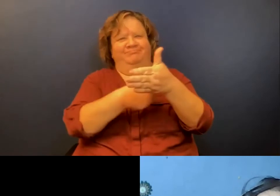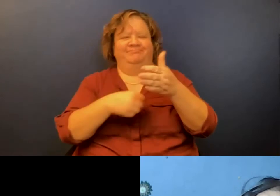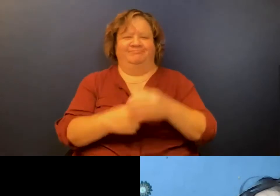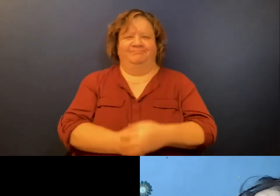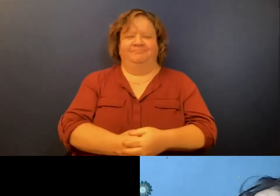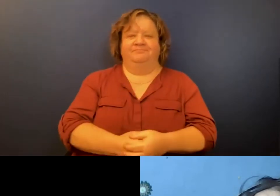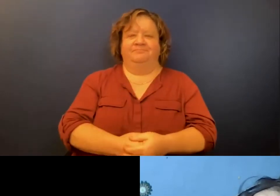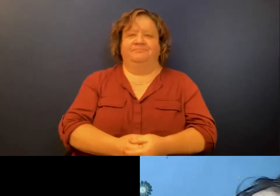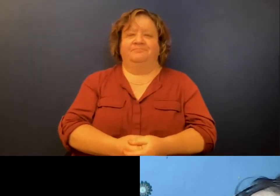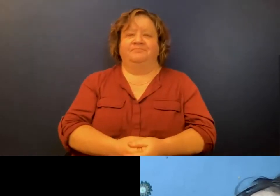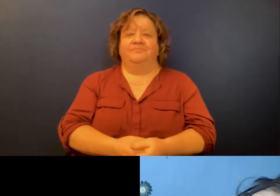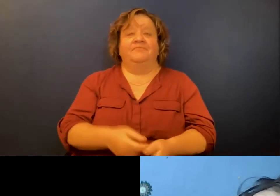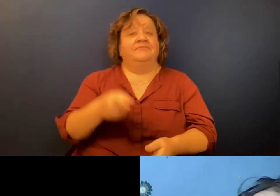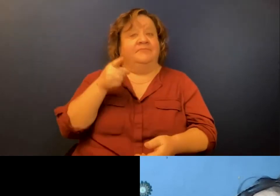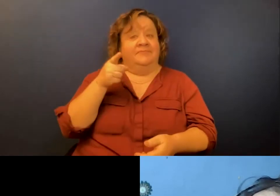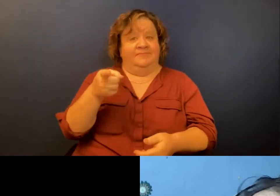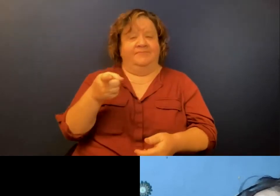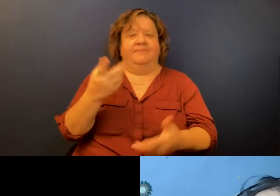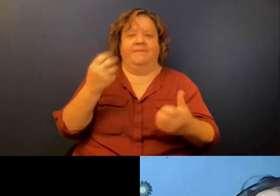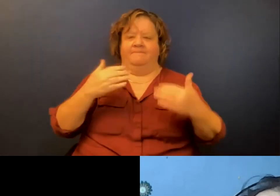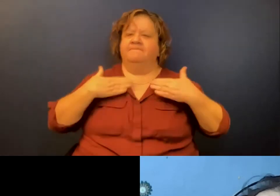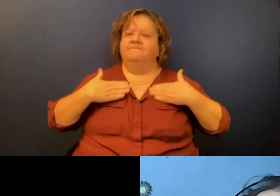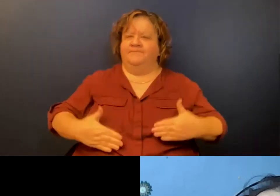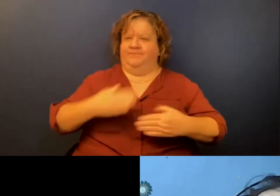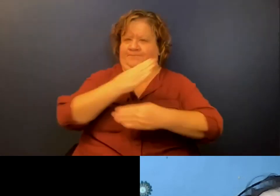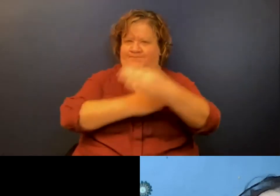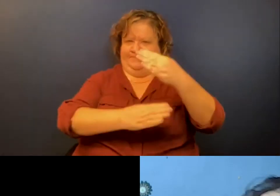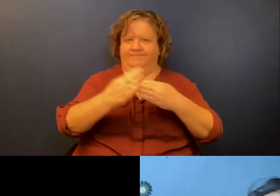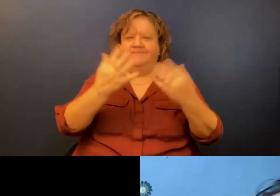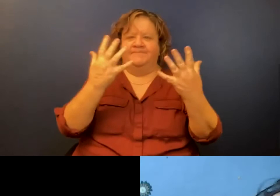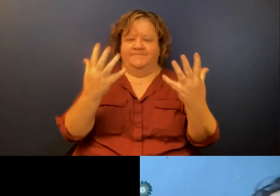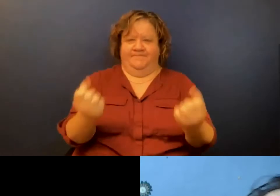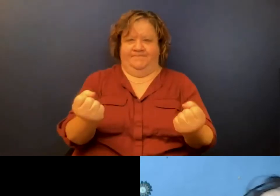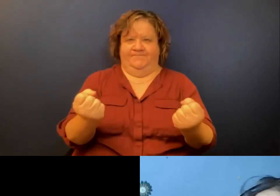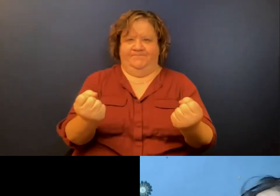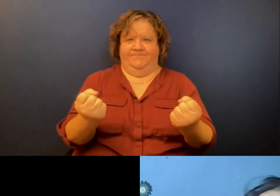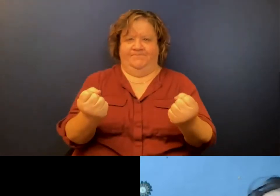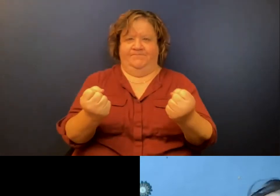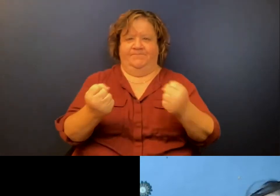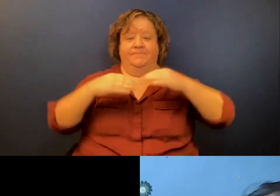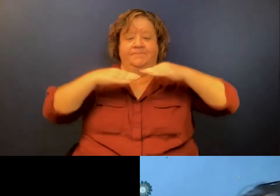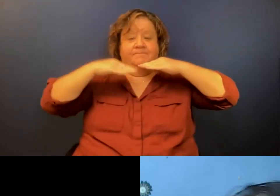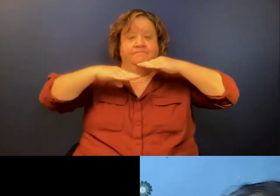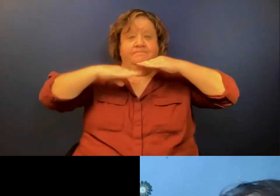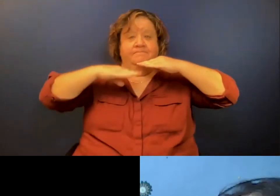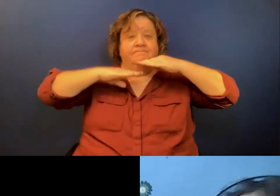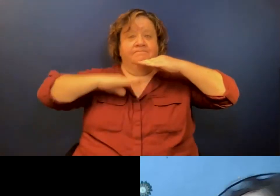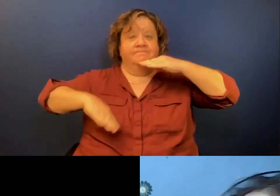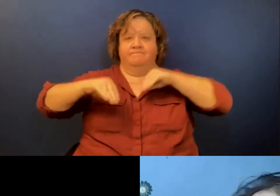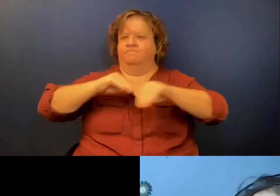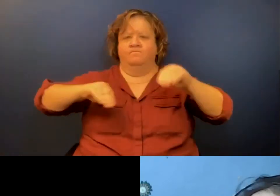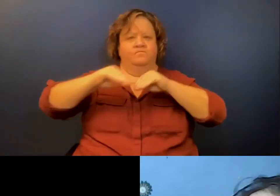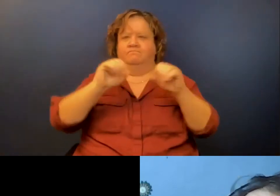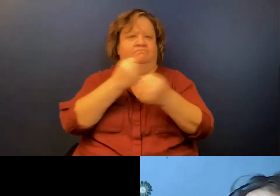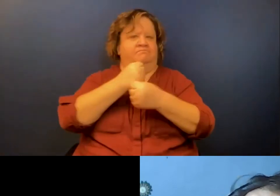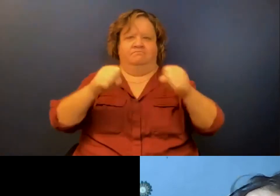physical disability. She is quadriplegic. Y a continuación, And